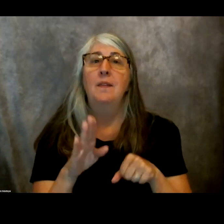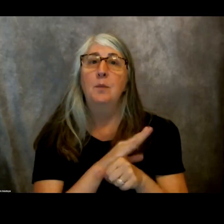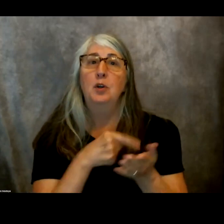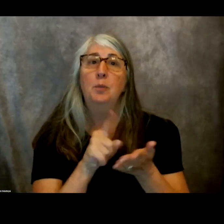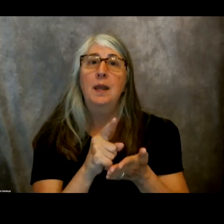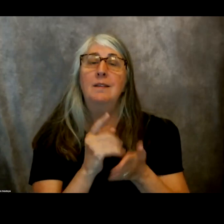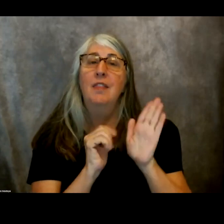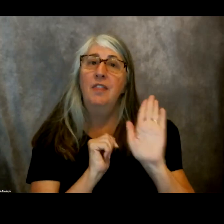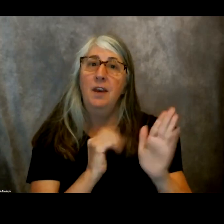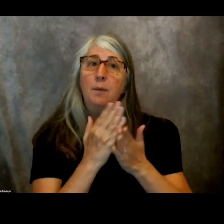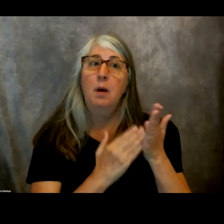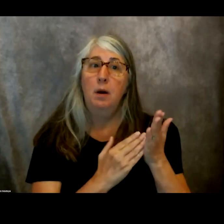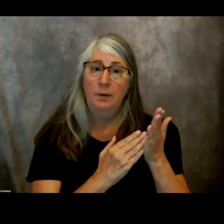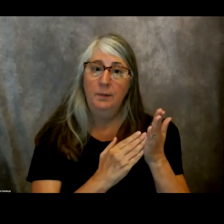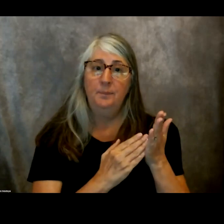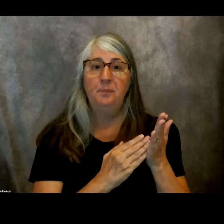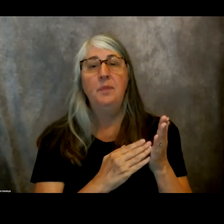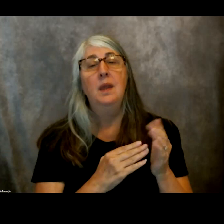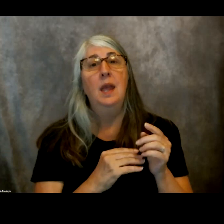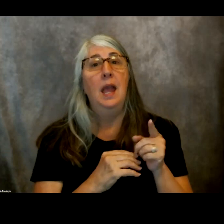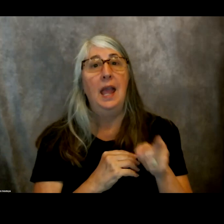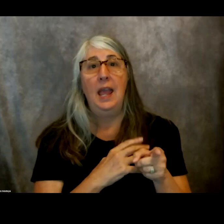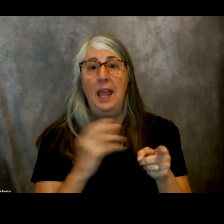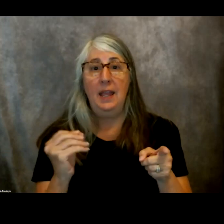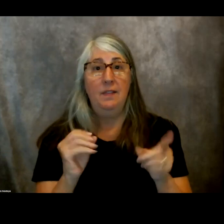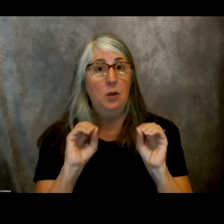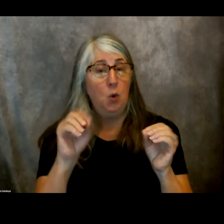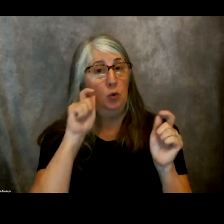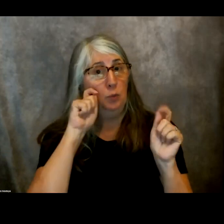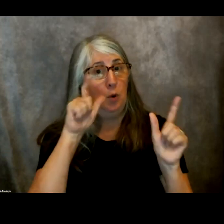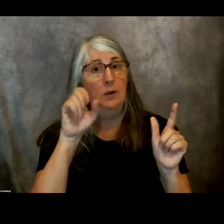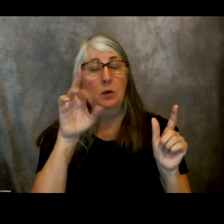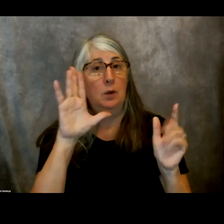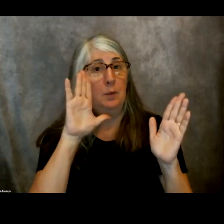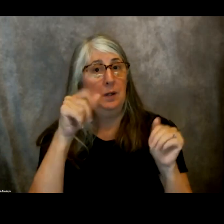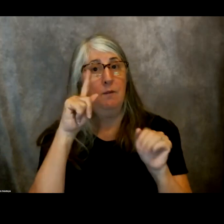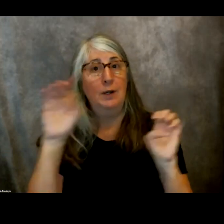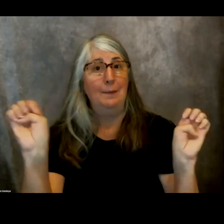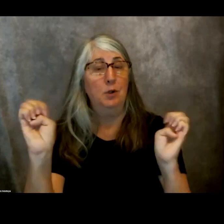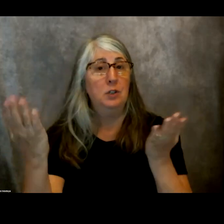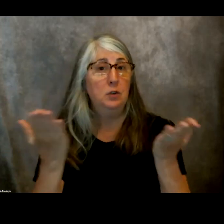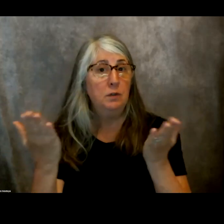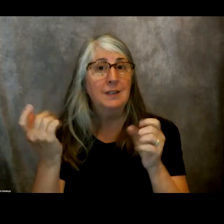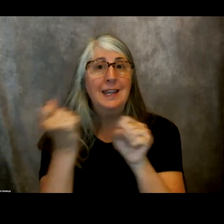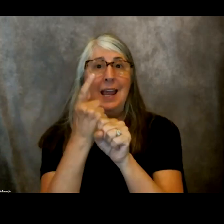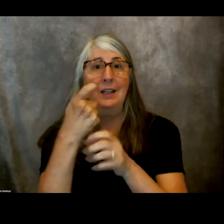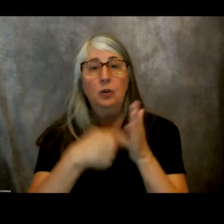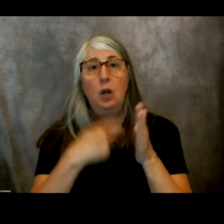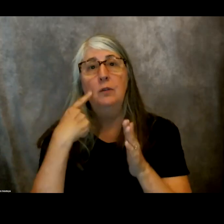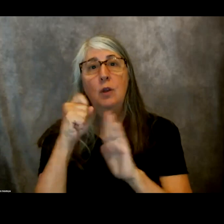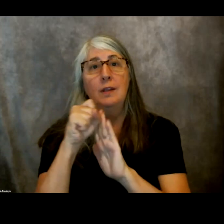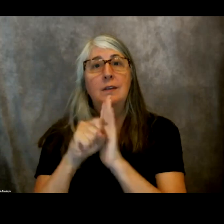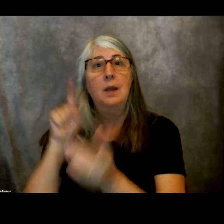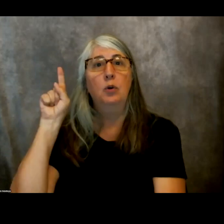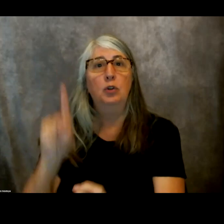share as part of parity, and no surprises Act expectations for emergency services, the annual cost to the state drops